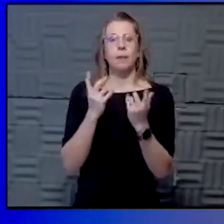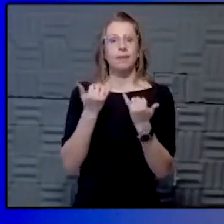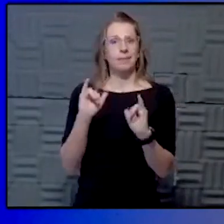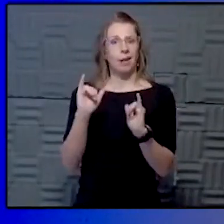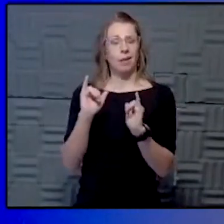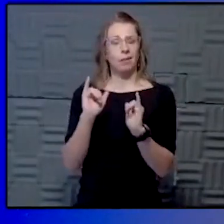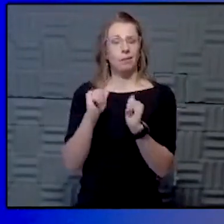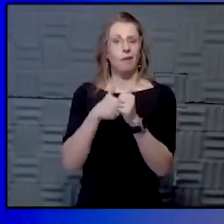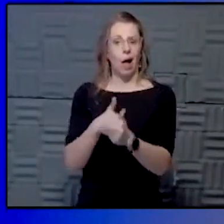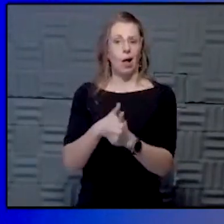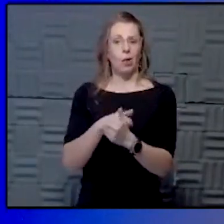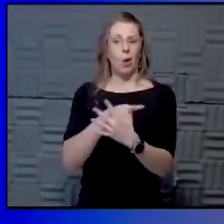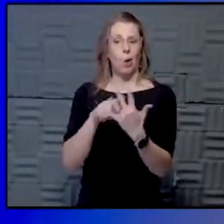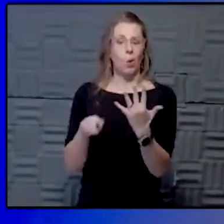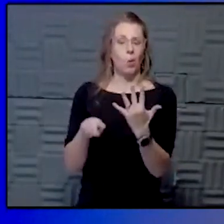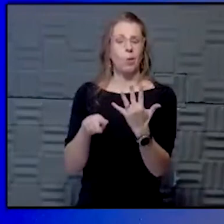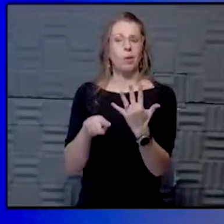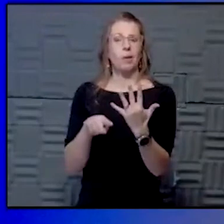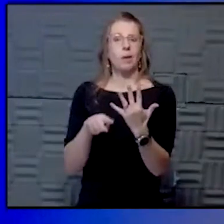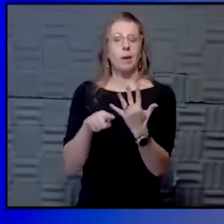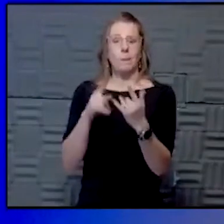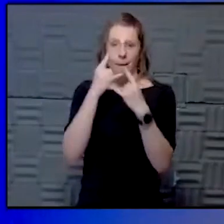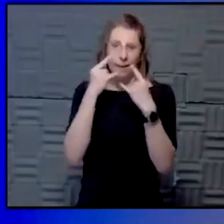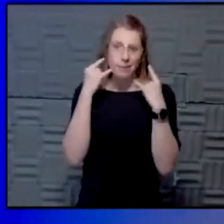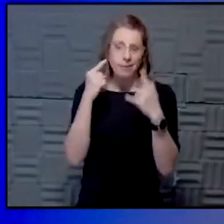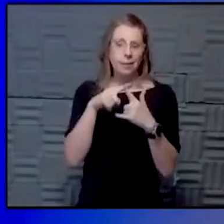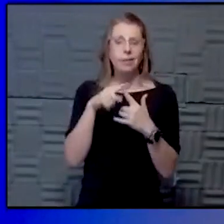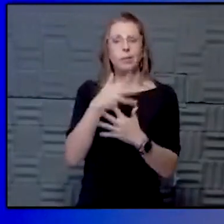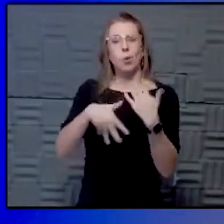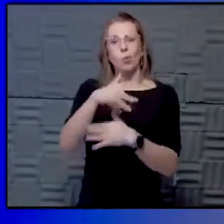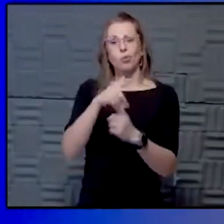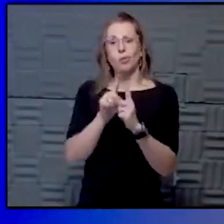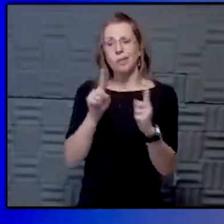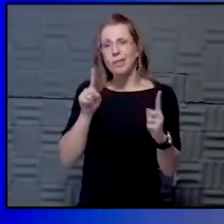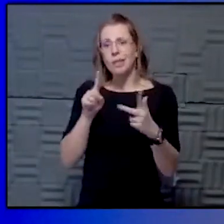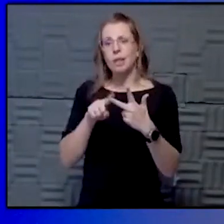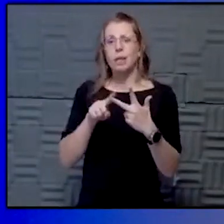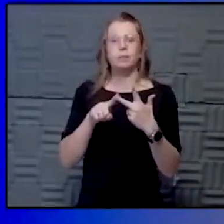non-pharmaceutical interventions when you can. Again, masking, distancing,